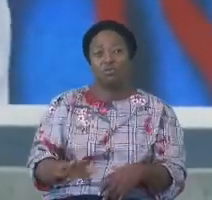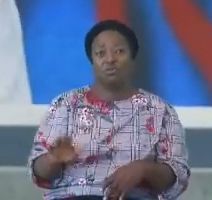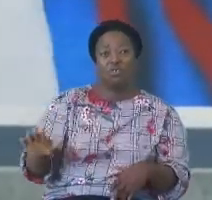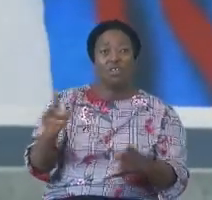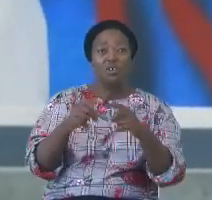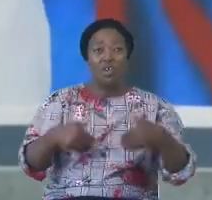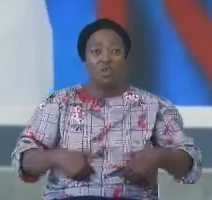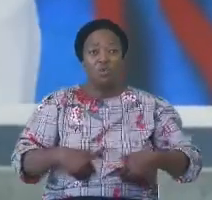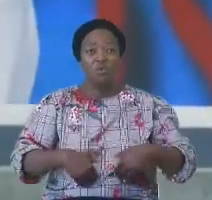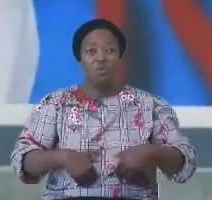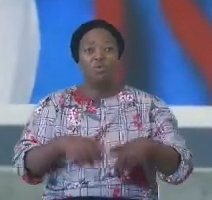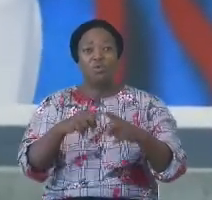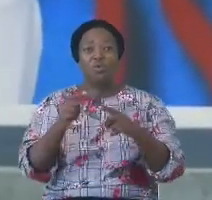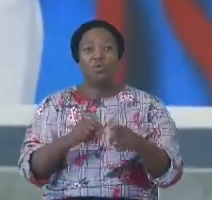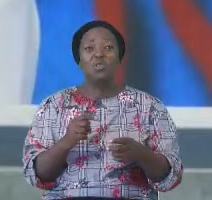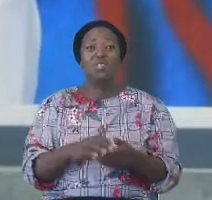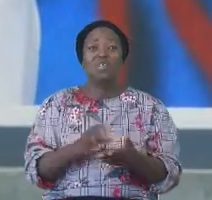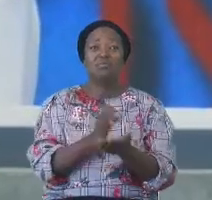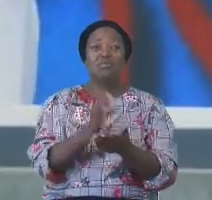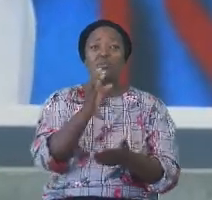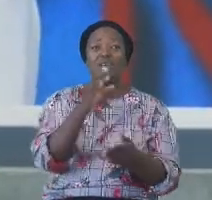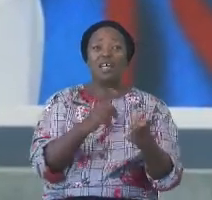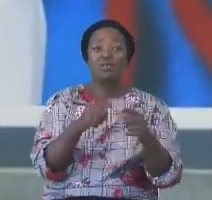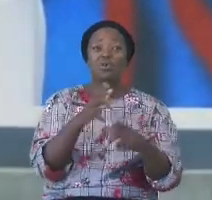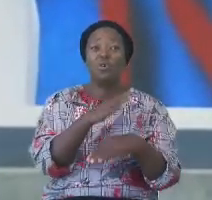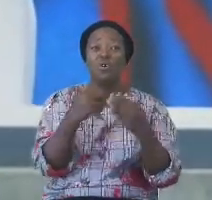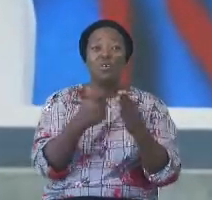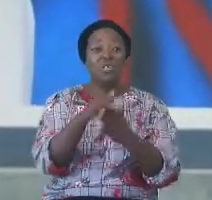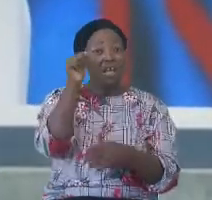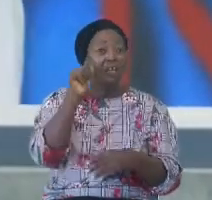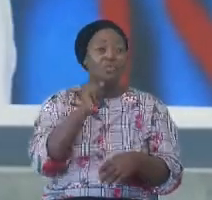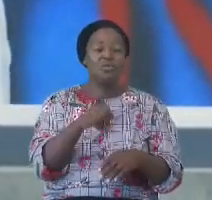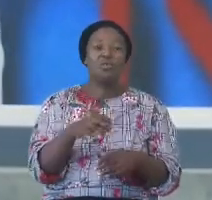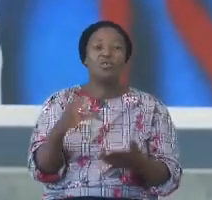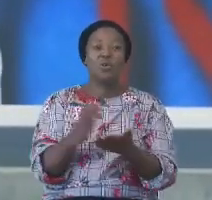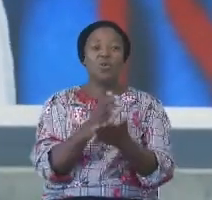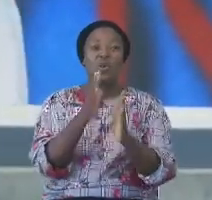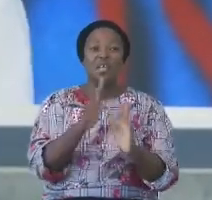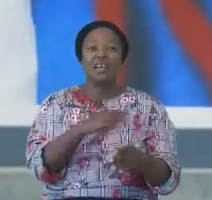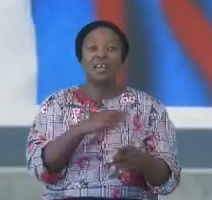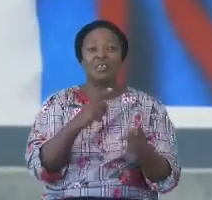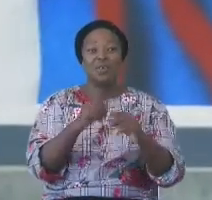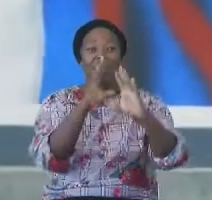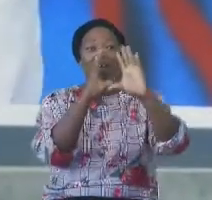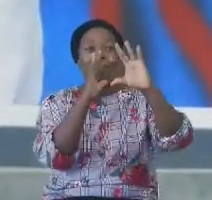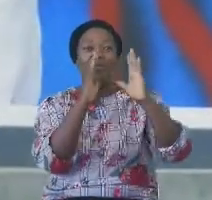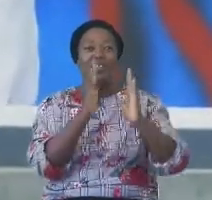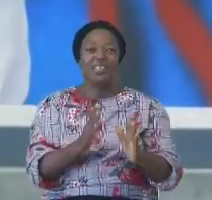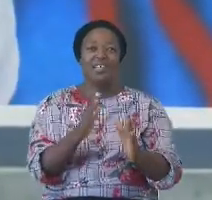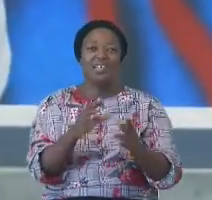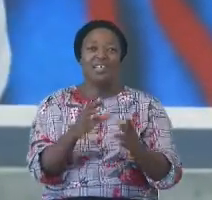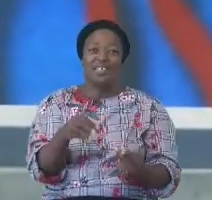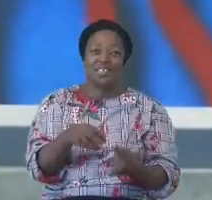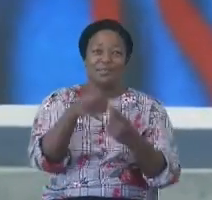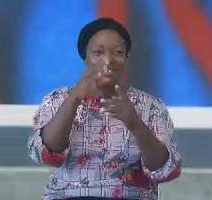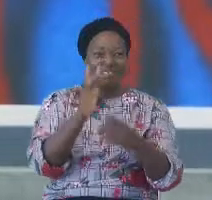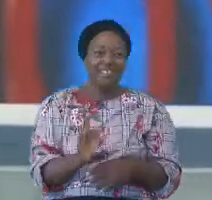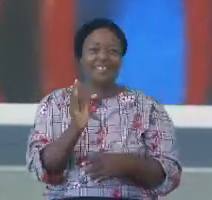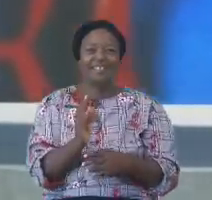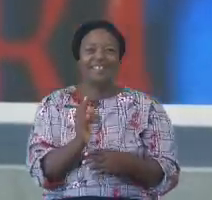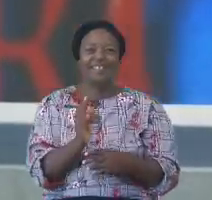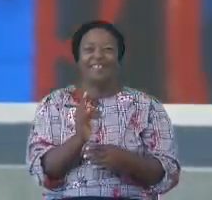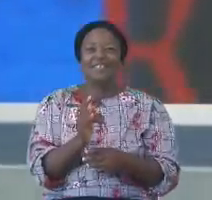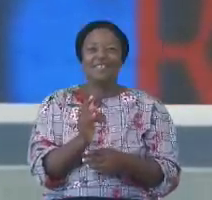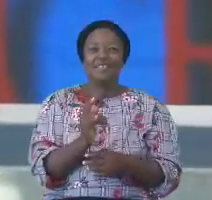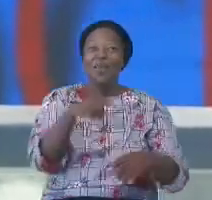ministers and sons from the children to the youth to the campus and to the adult choir